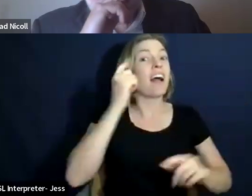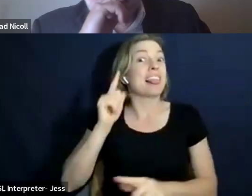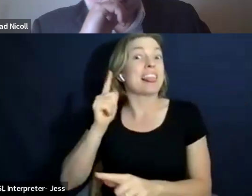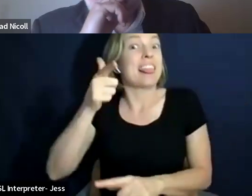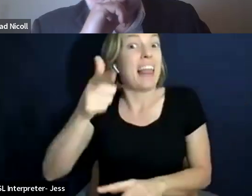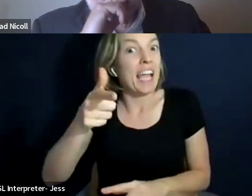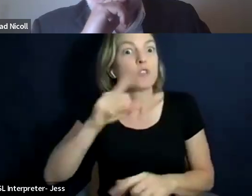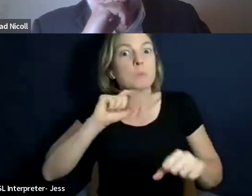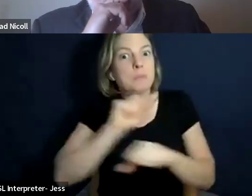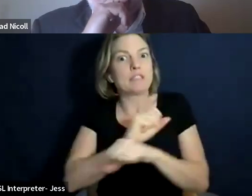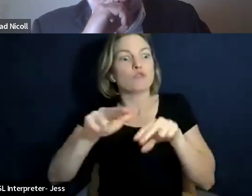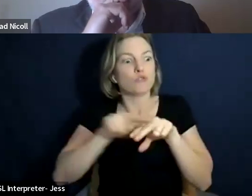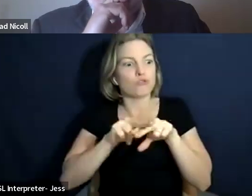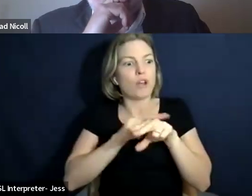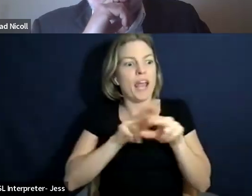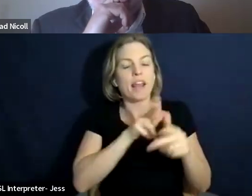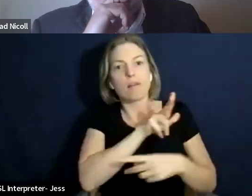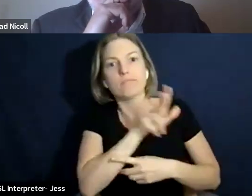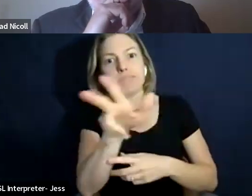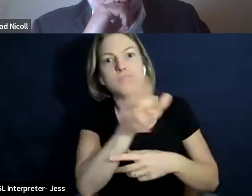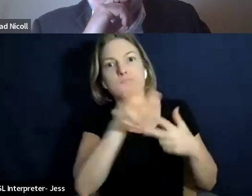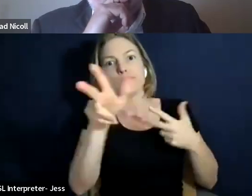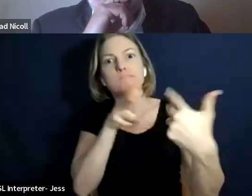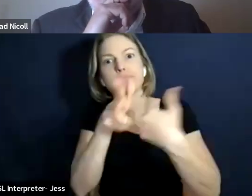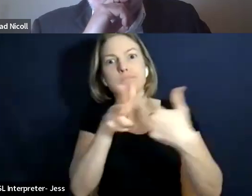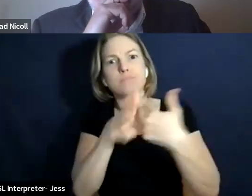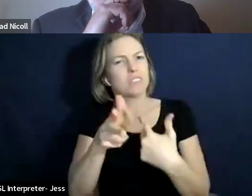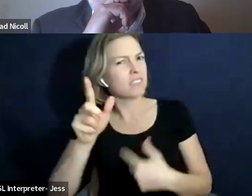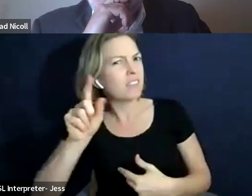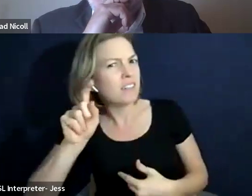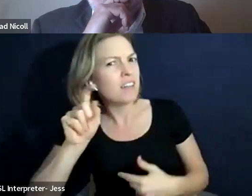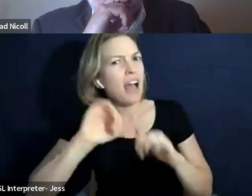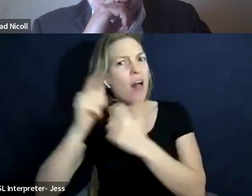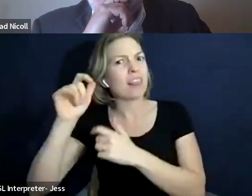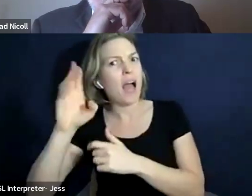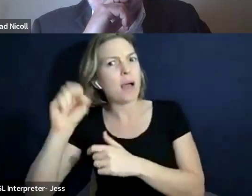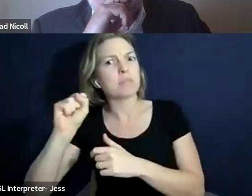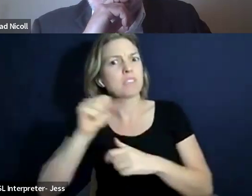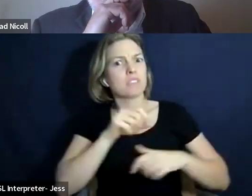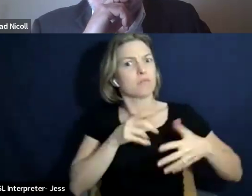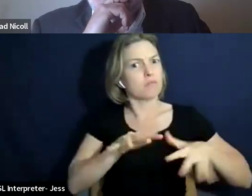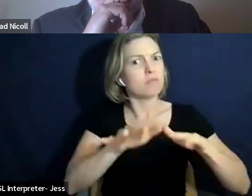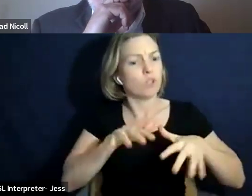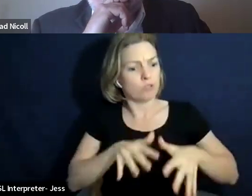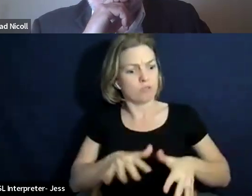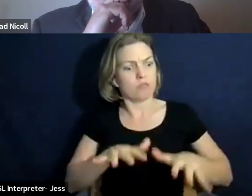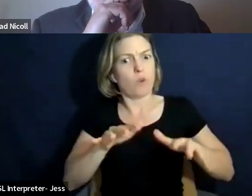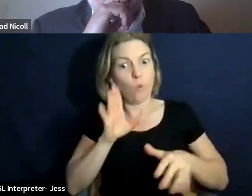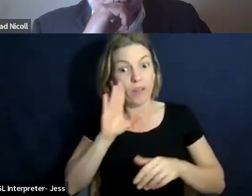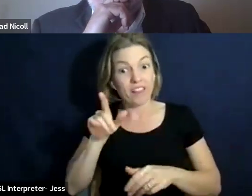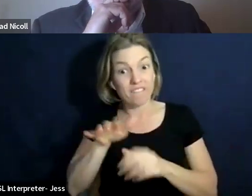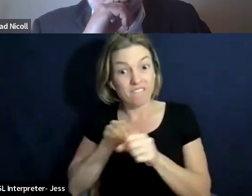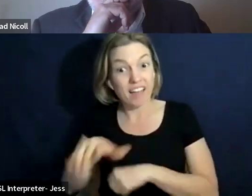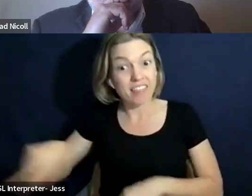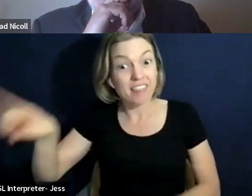what's that going to be like? Even the labs, how's it going to affect them? And I